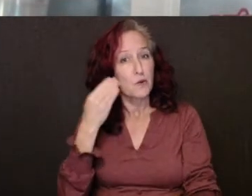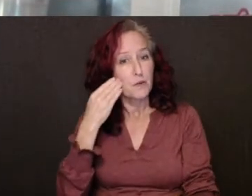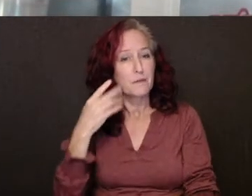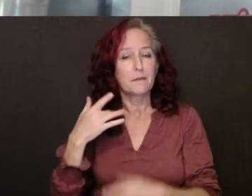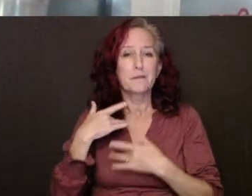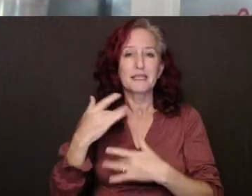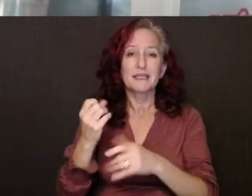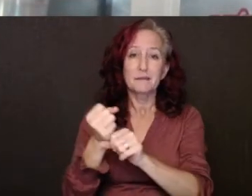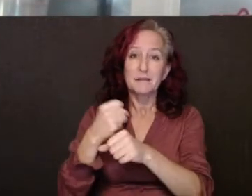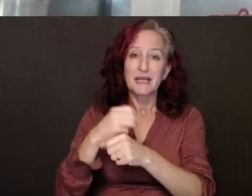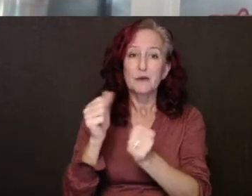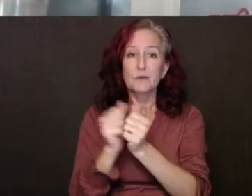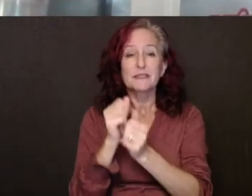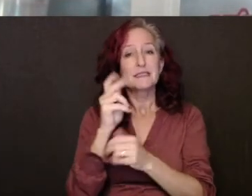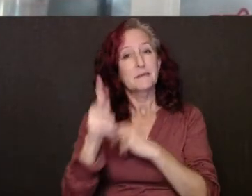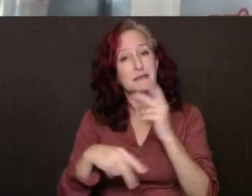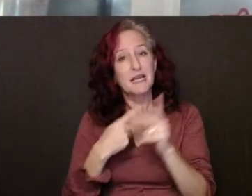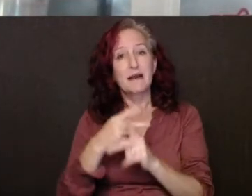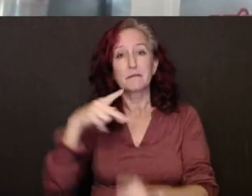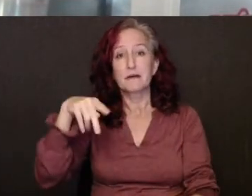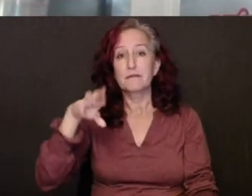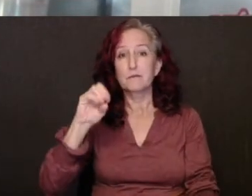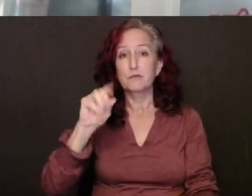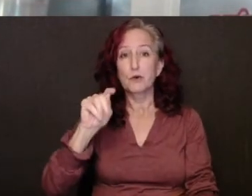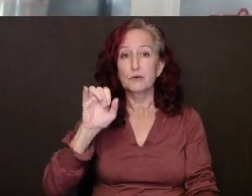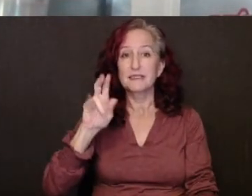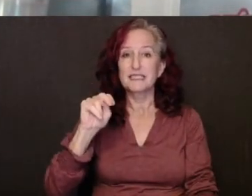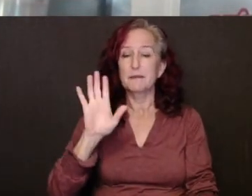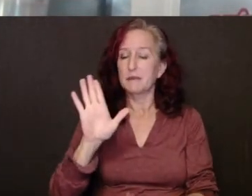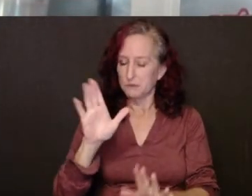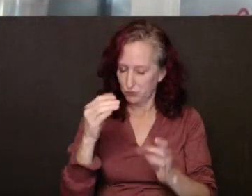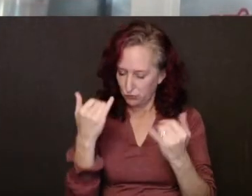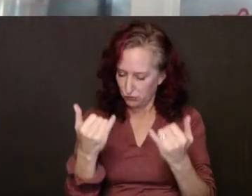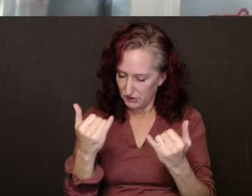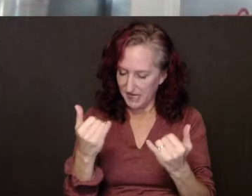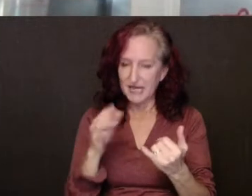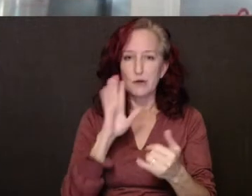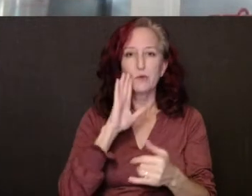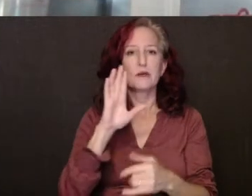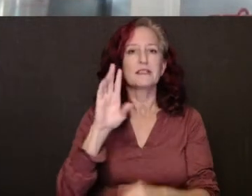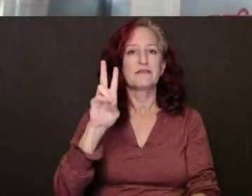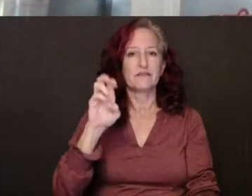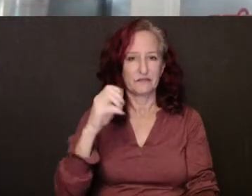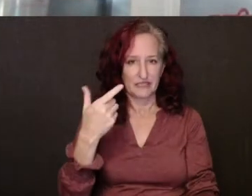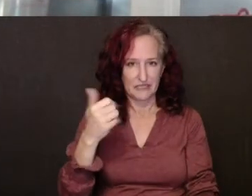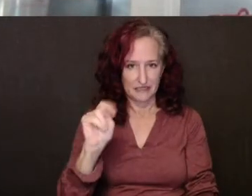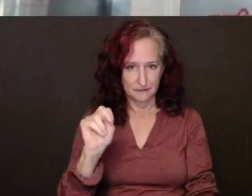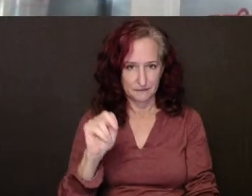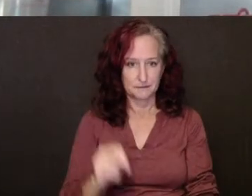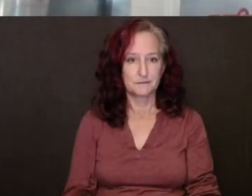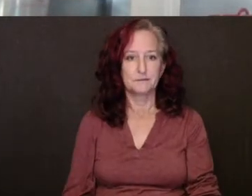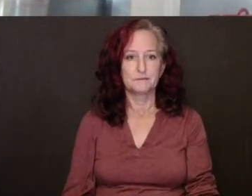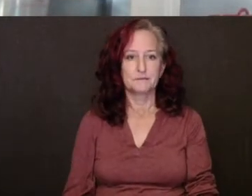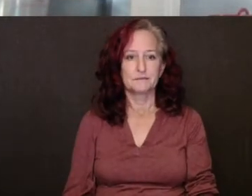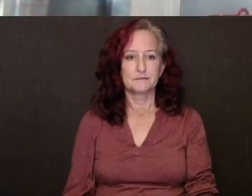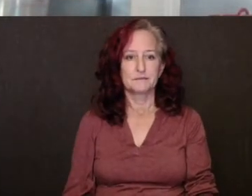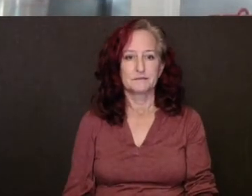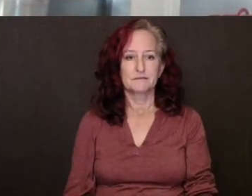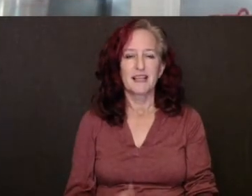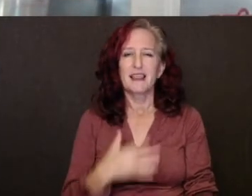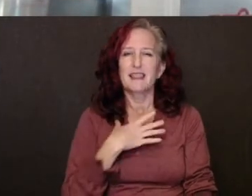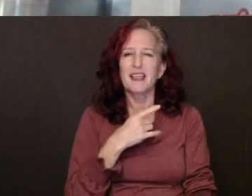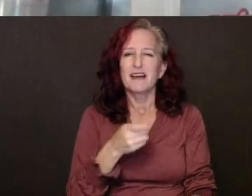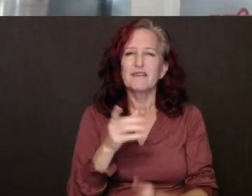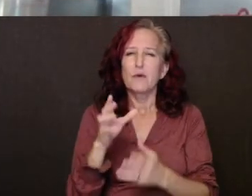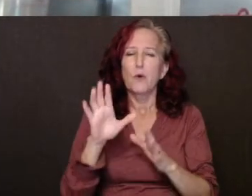how it's slow roasted and how it's harvested, but also everyone at home normally makes it with